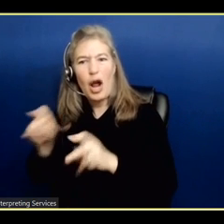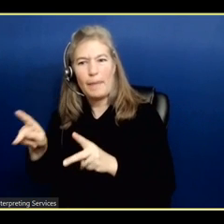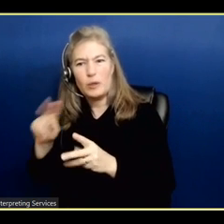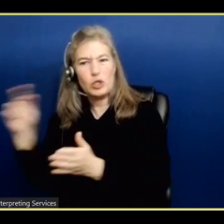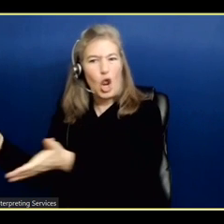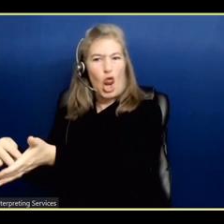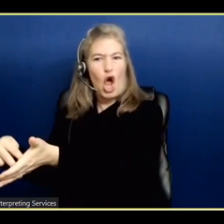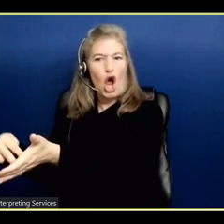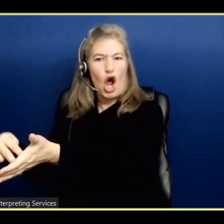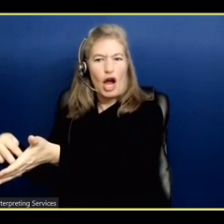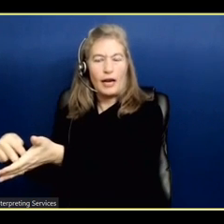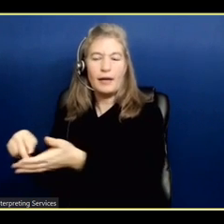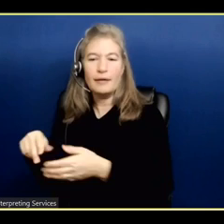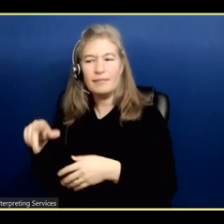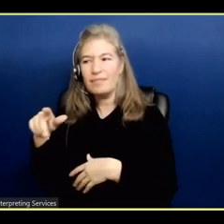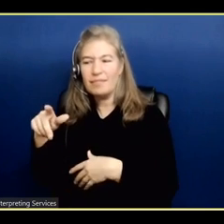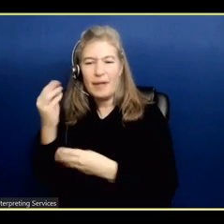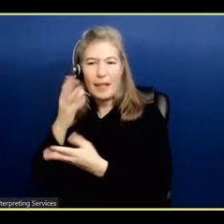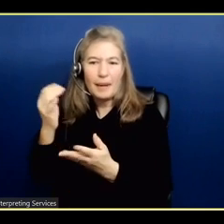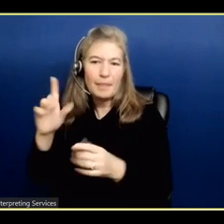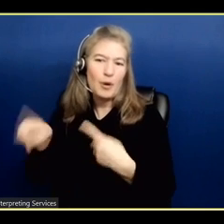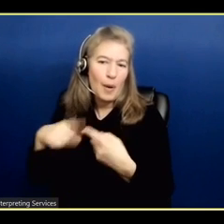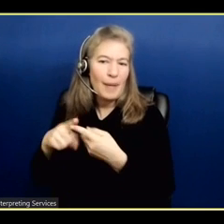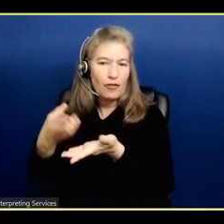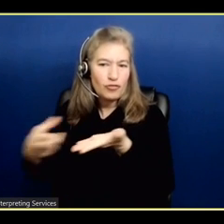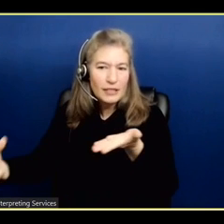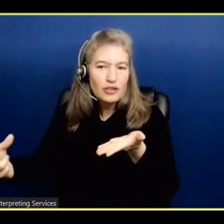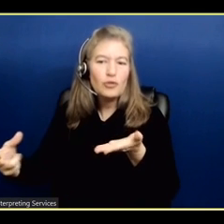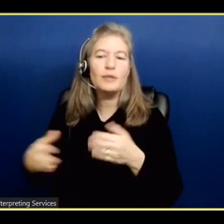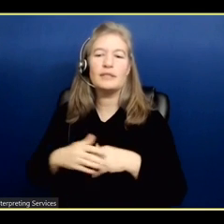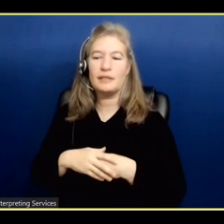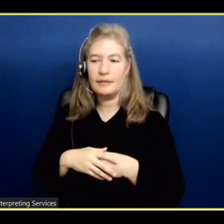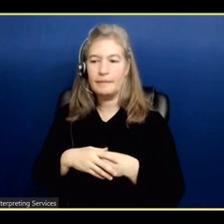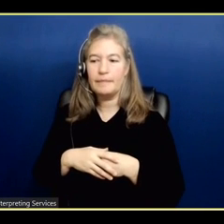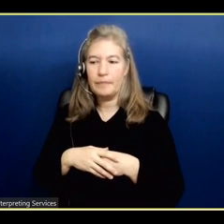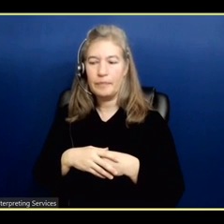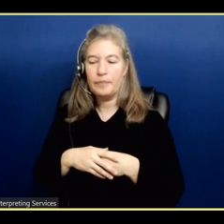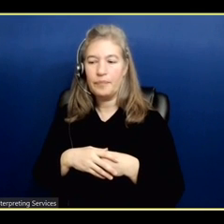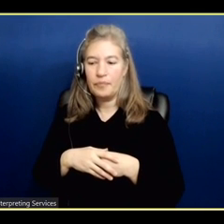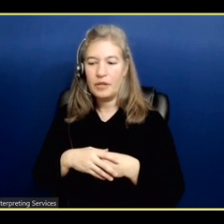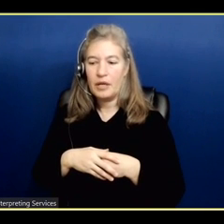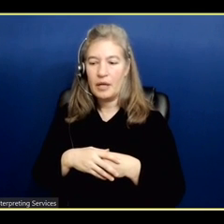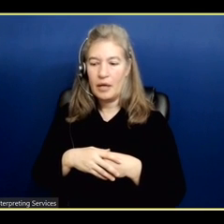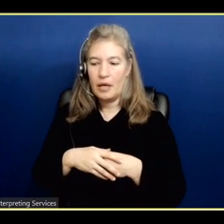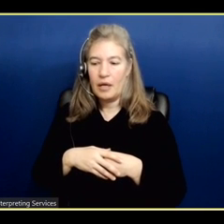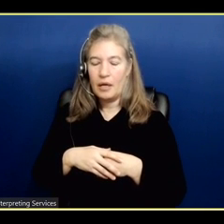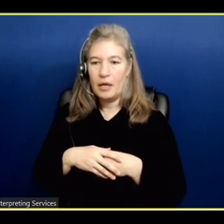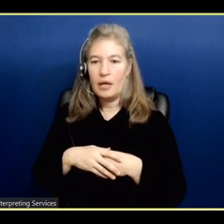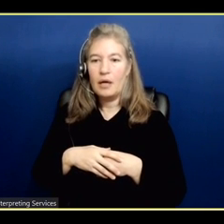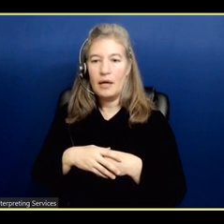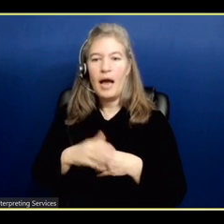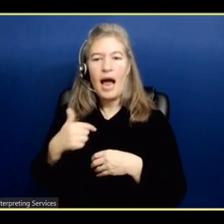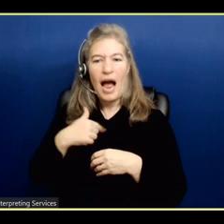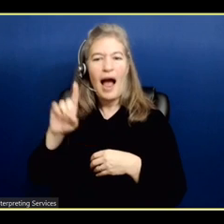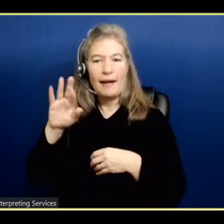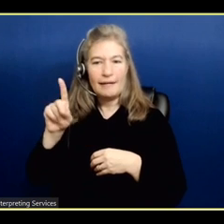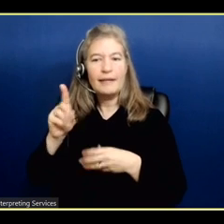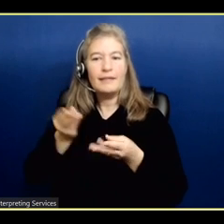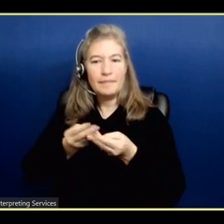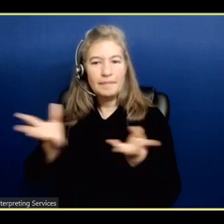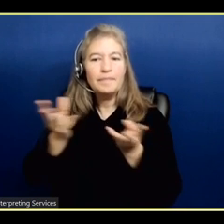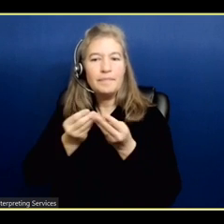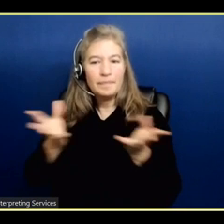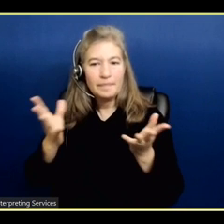enormously helpful. Again, on the email line that I've had for the Rauschenberg grant, I've given people a link to all